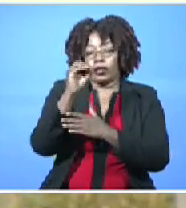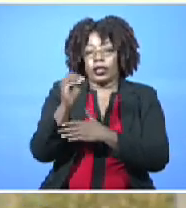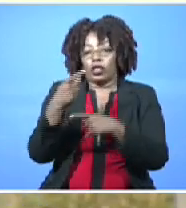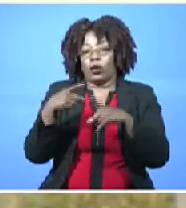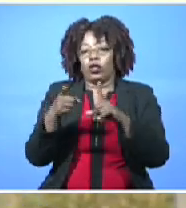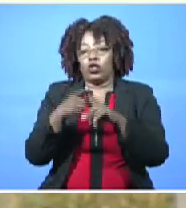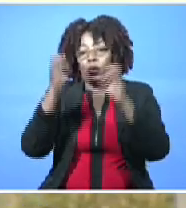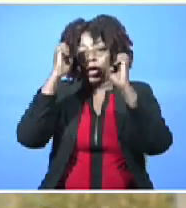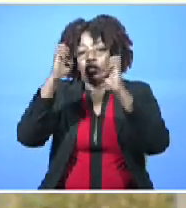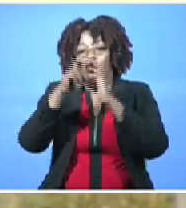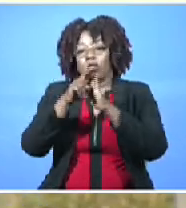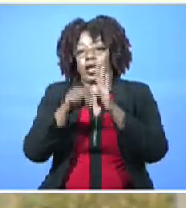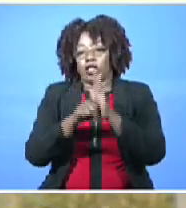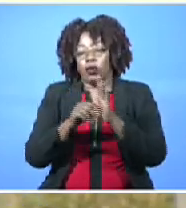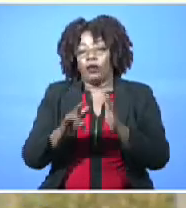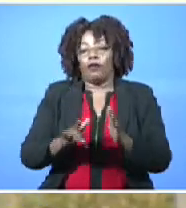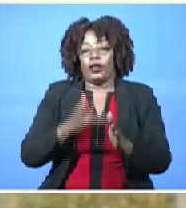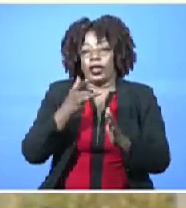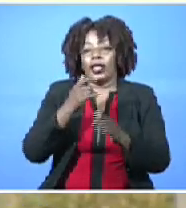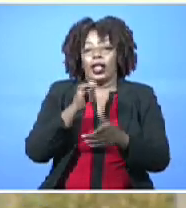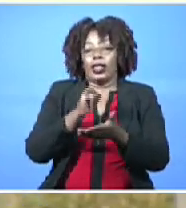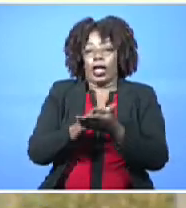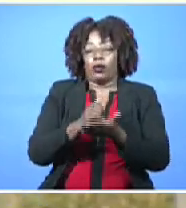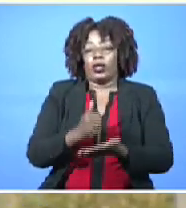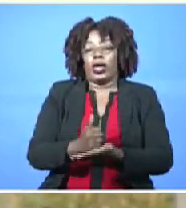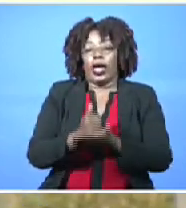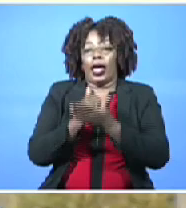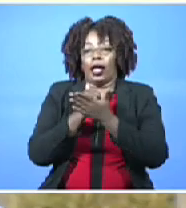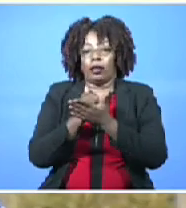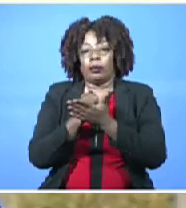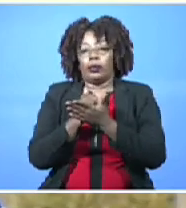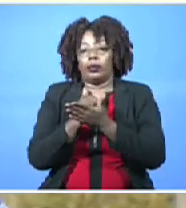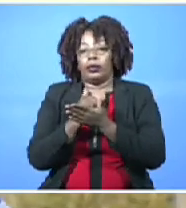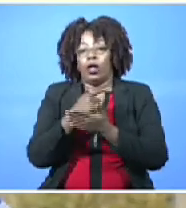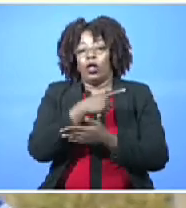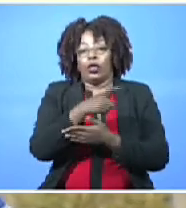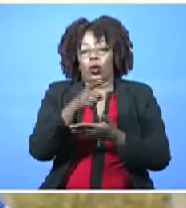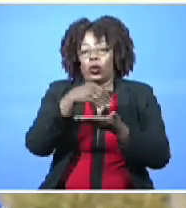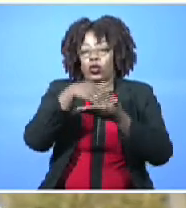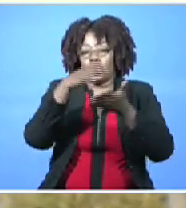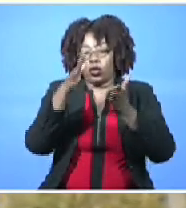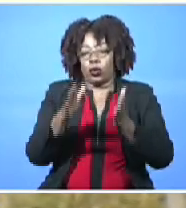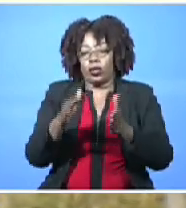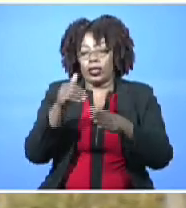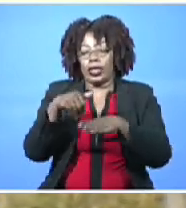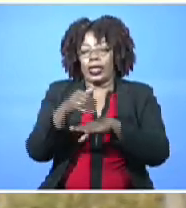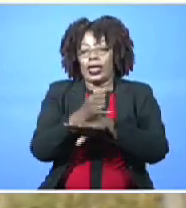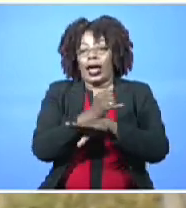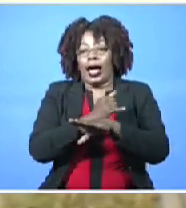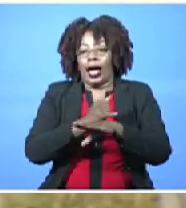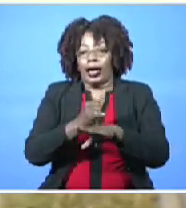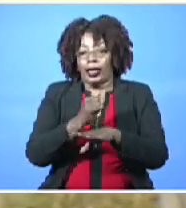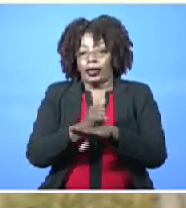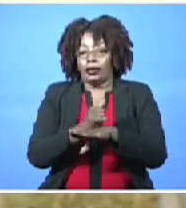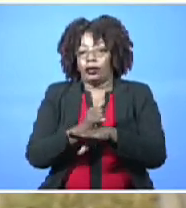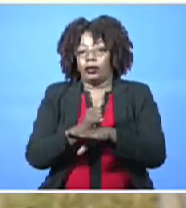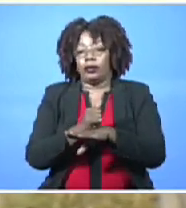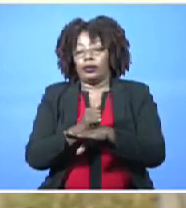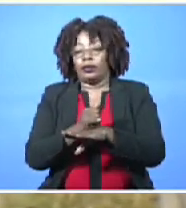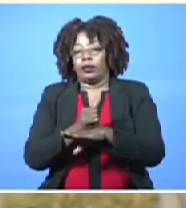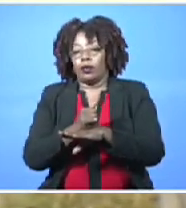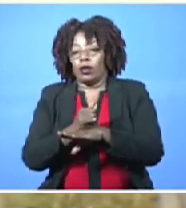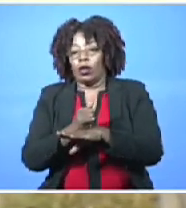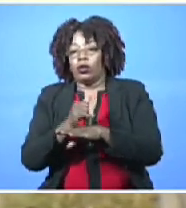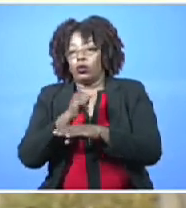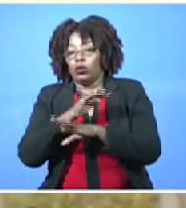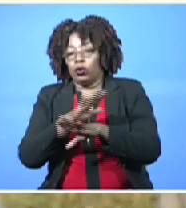to education. We feel as though that we should help those students in the island that is less fortunate, to come